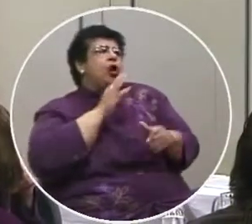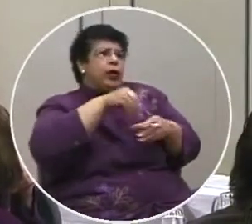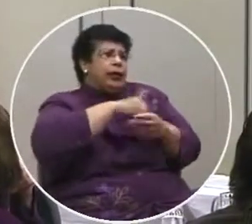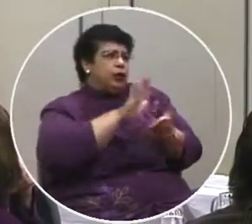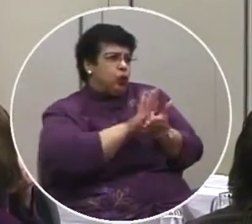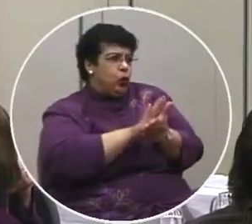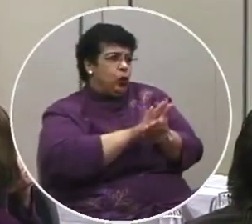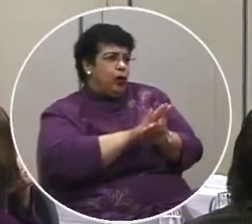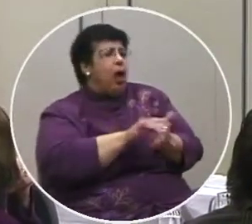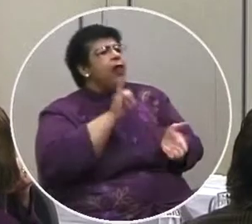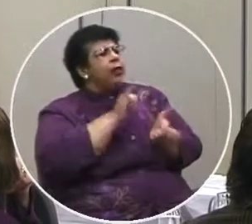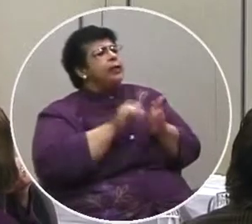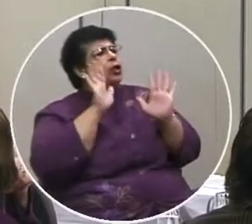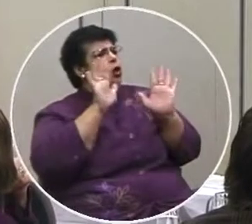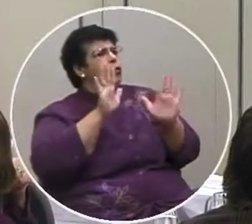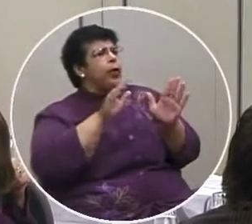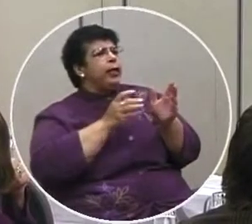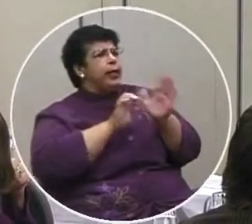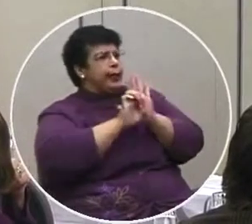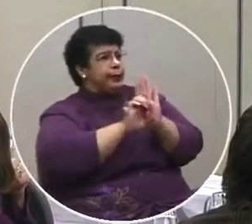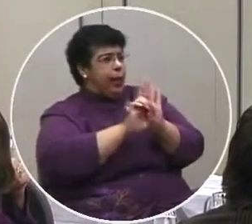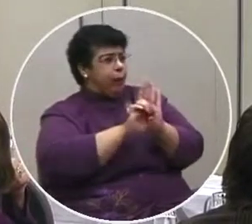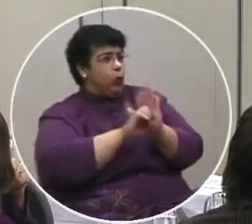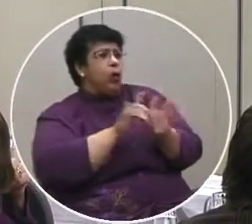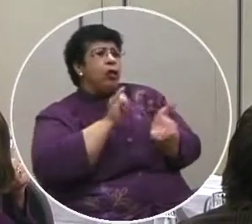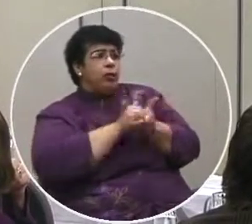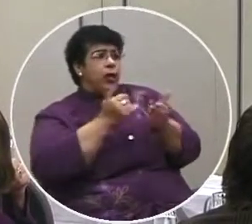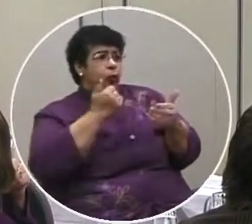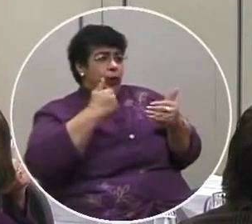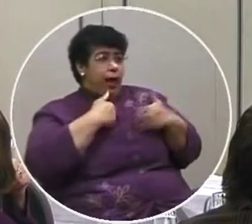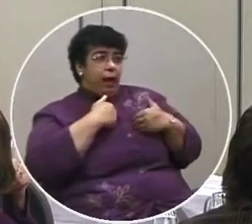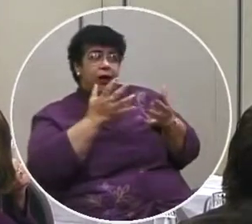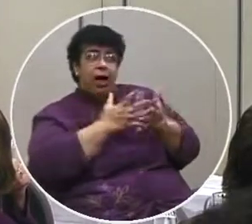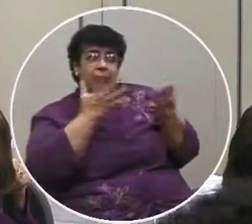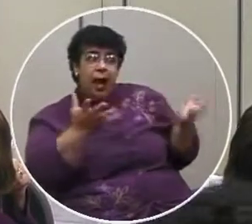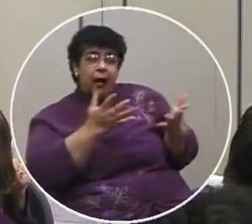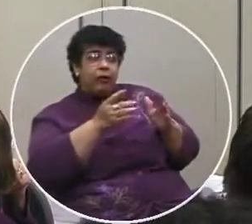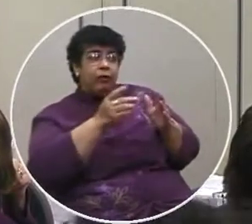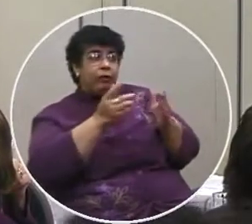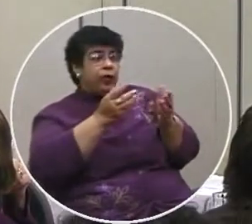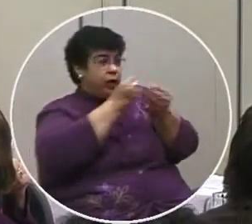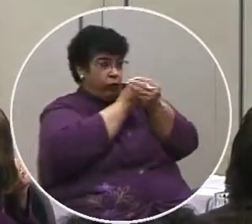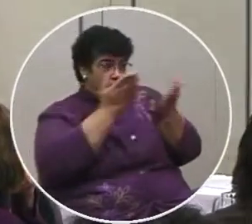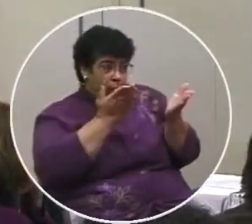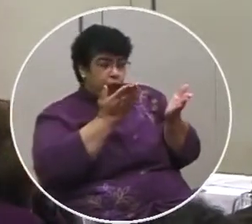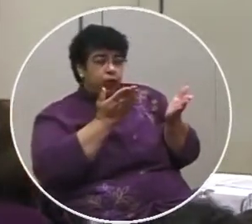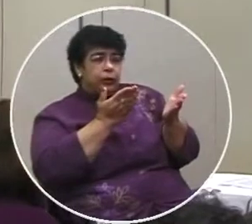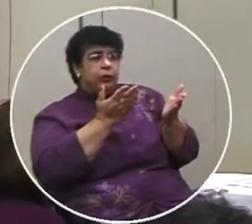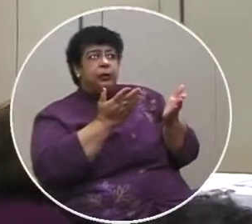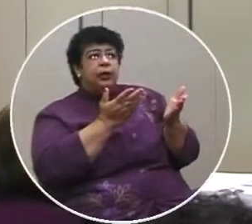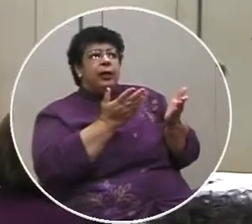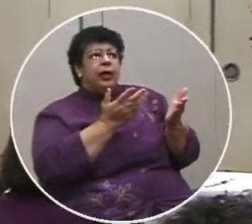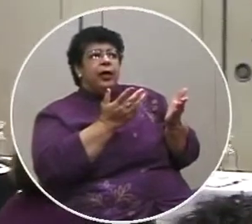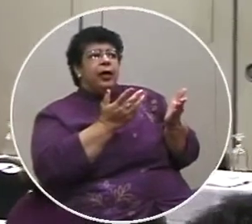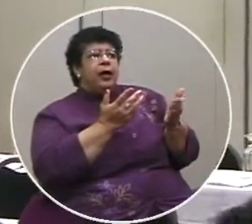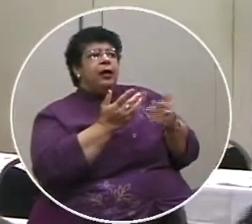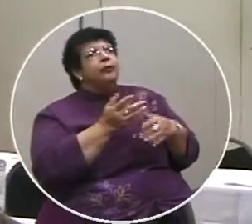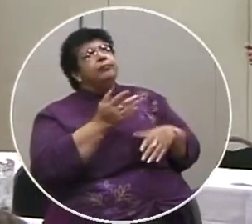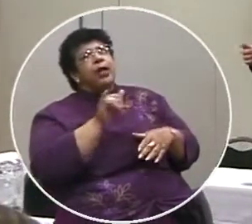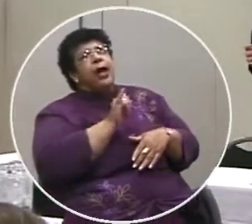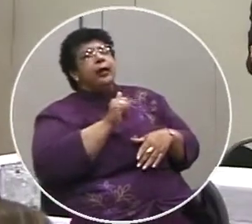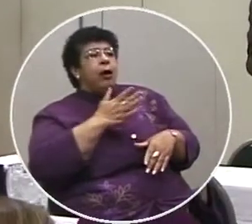This is a great example of where there is a body of literature, and I'll tell on myself a little bit here. My first